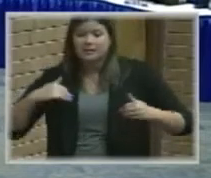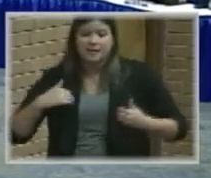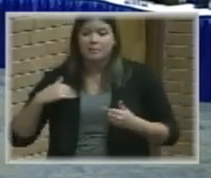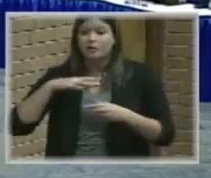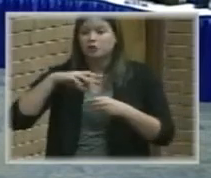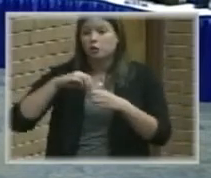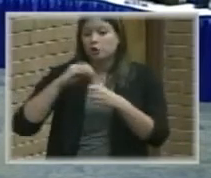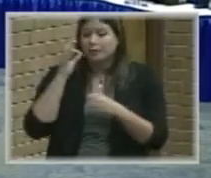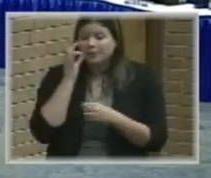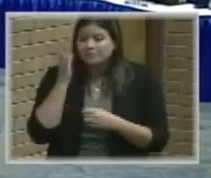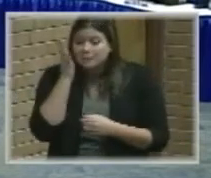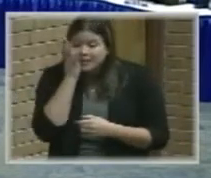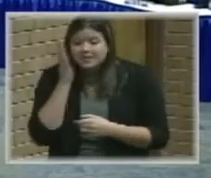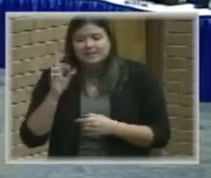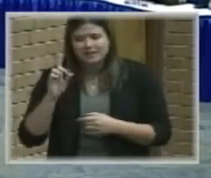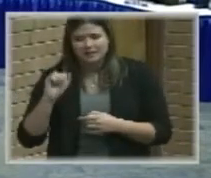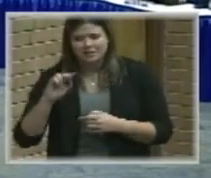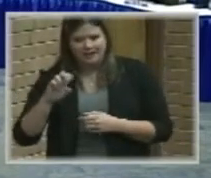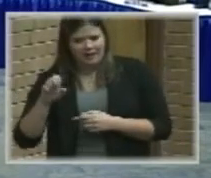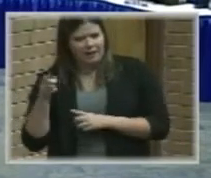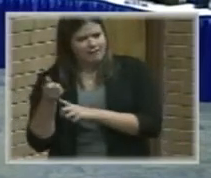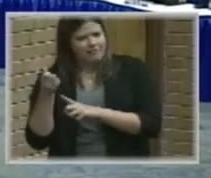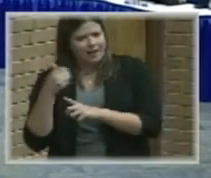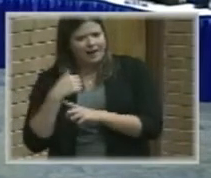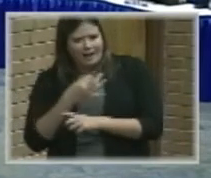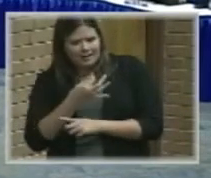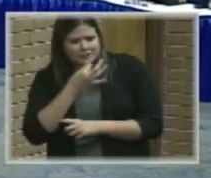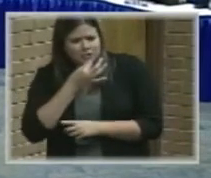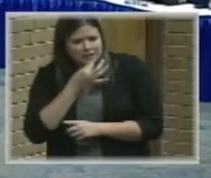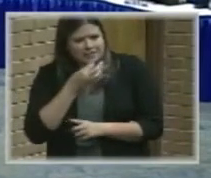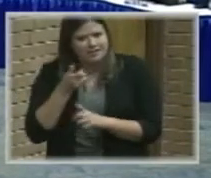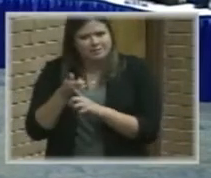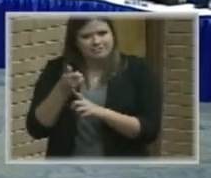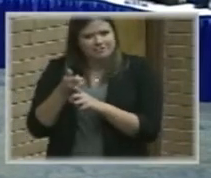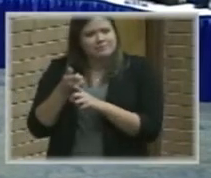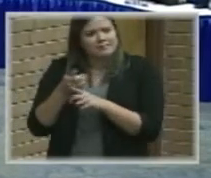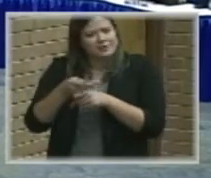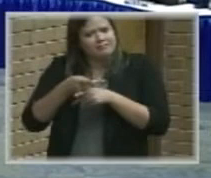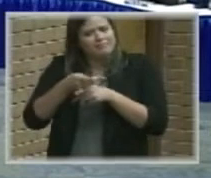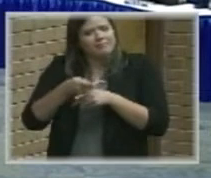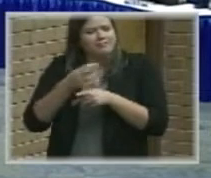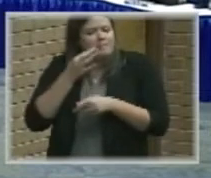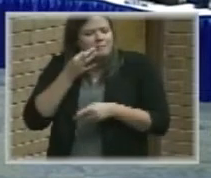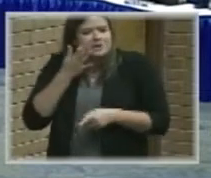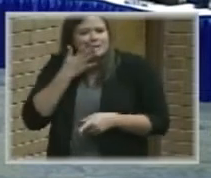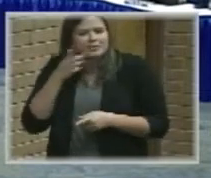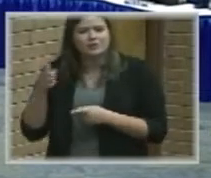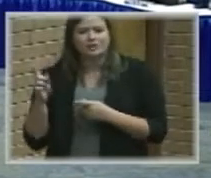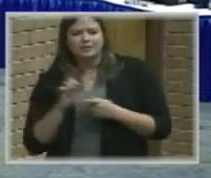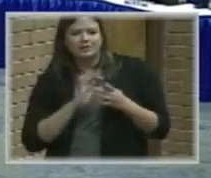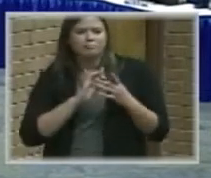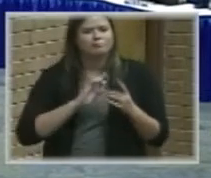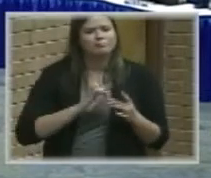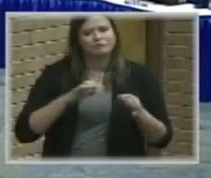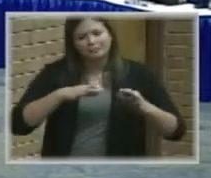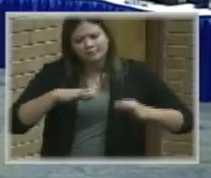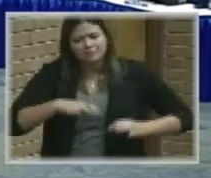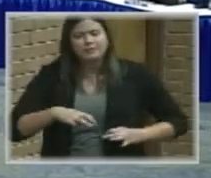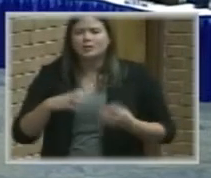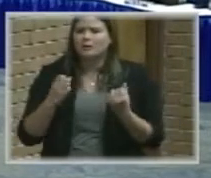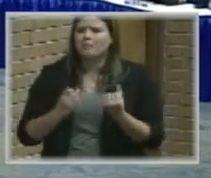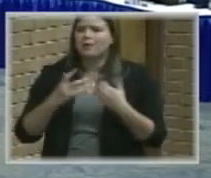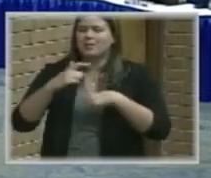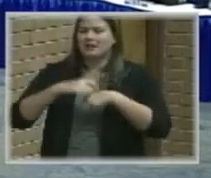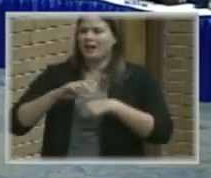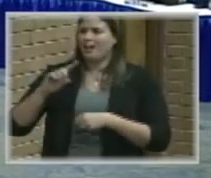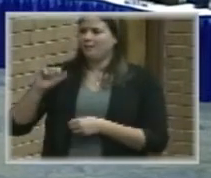his expertise as someone who himself keeps bees. So many times, Dave will just